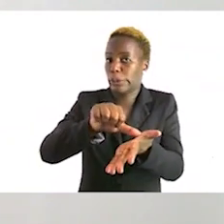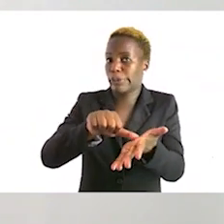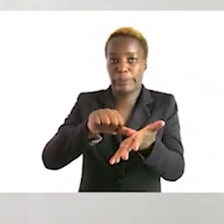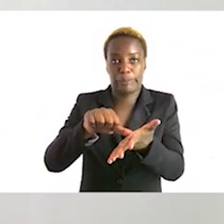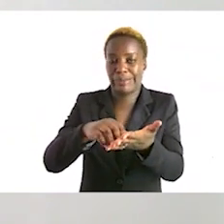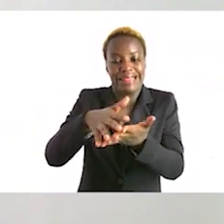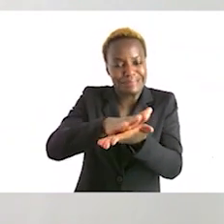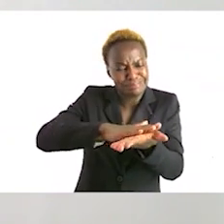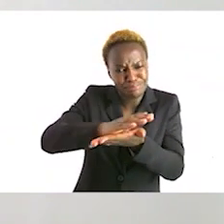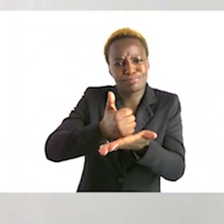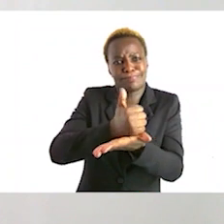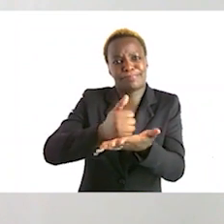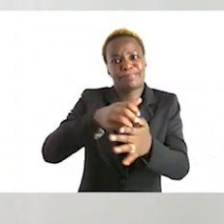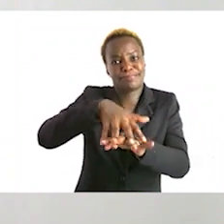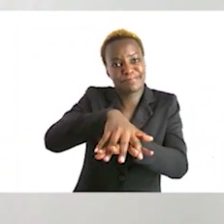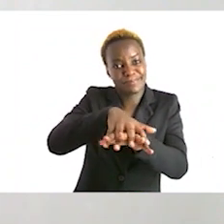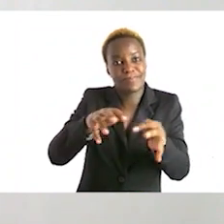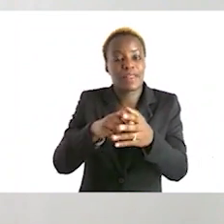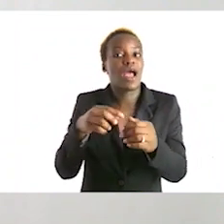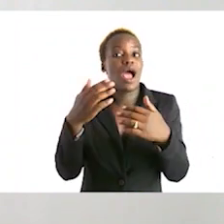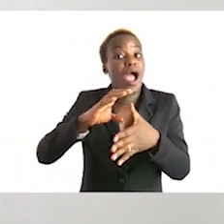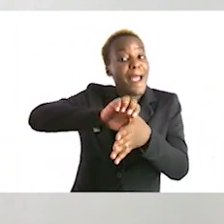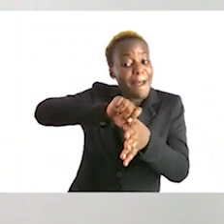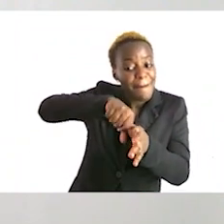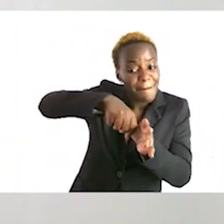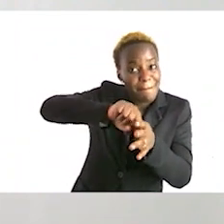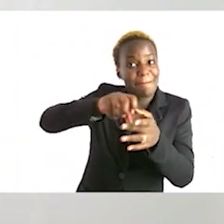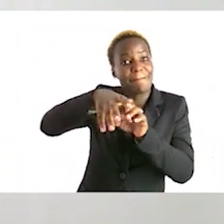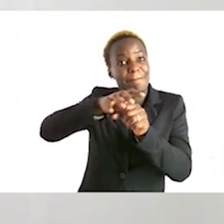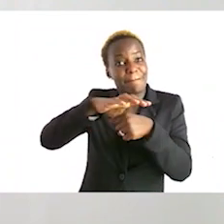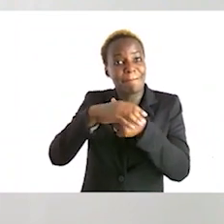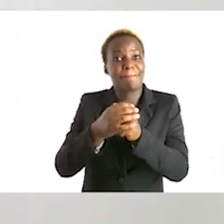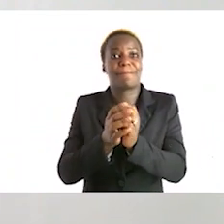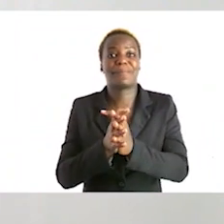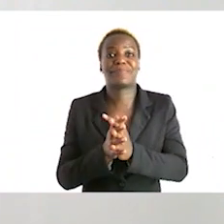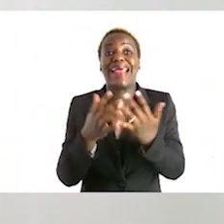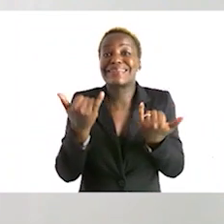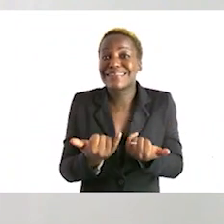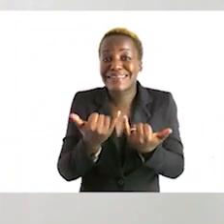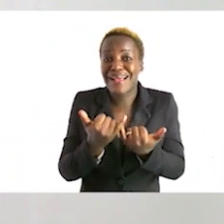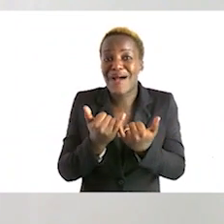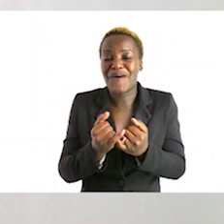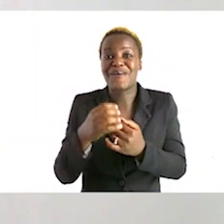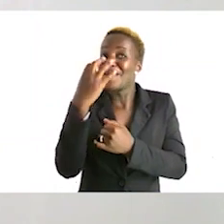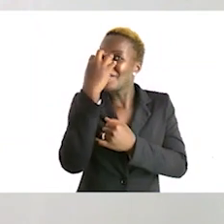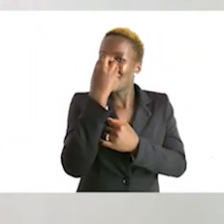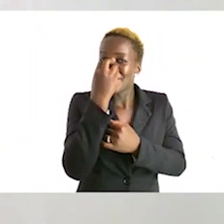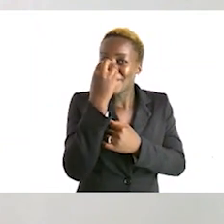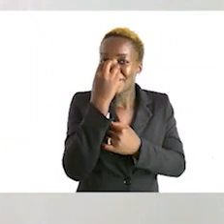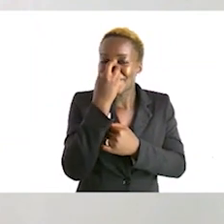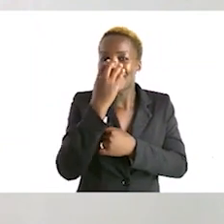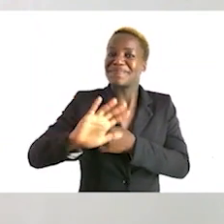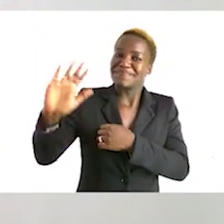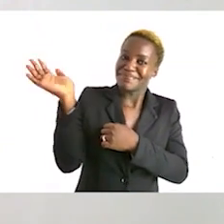germs away. Do not forget your thumbs as well. And now we will invite our friend Zoshki to come and say